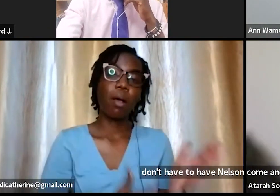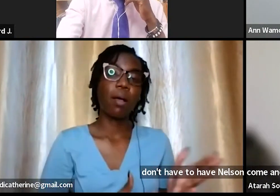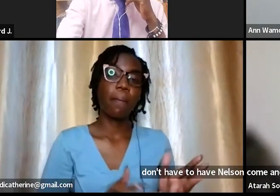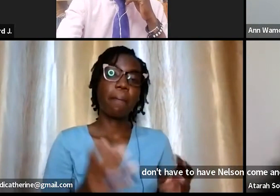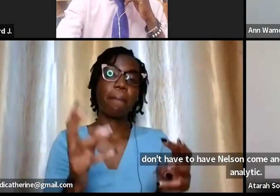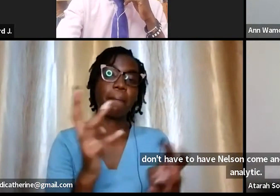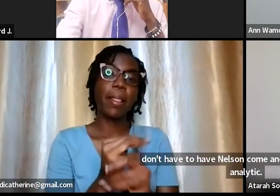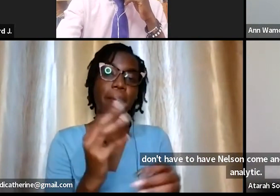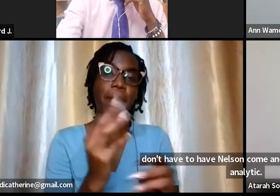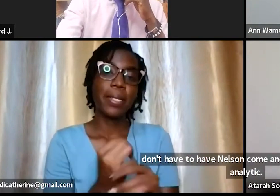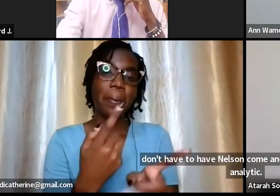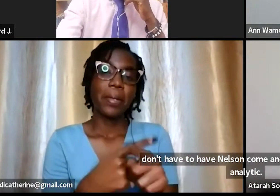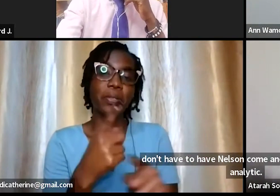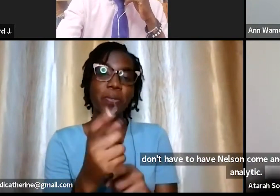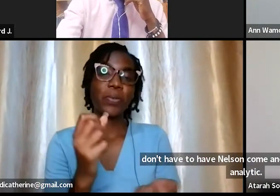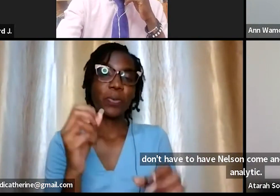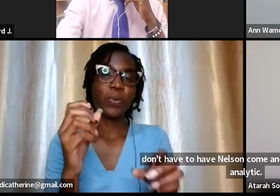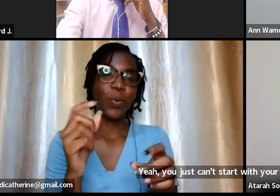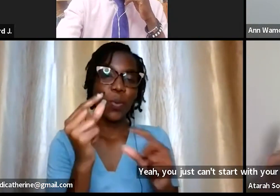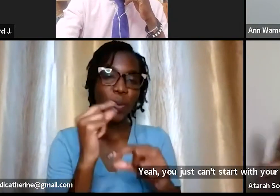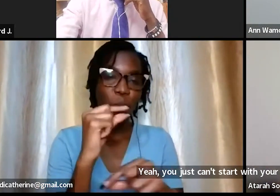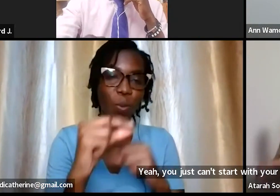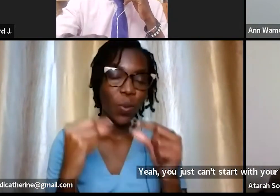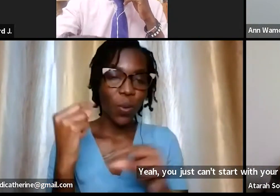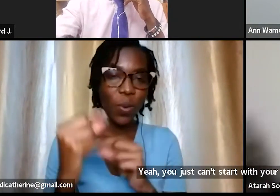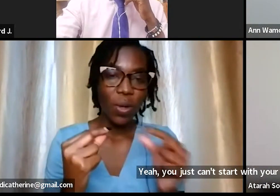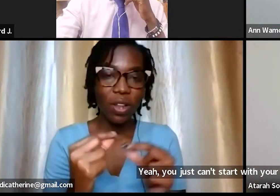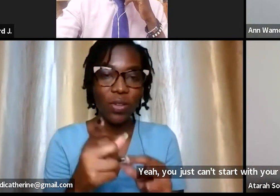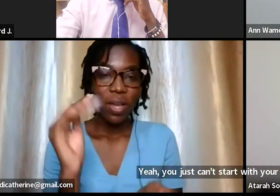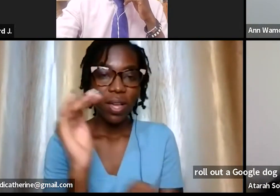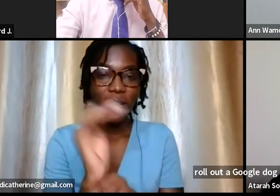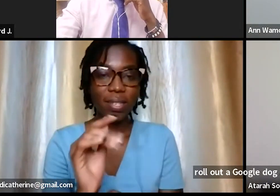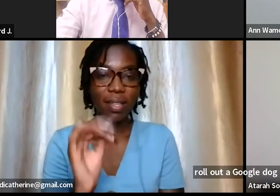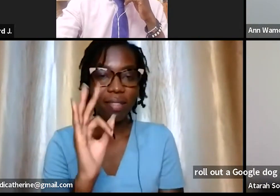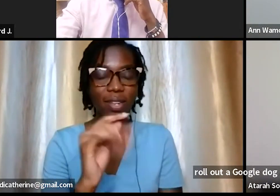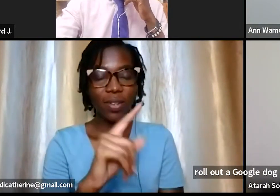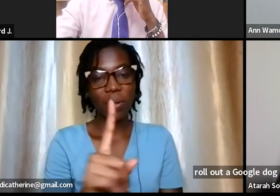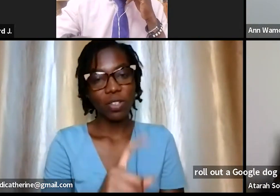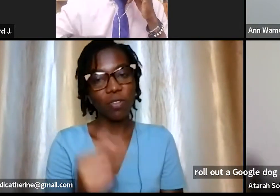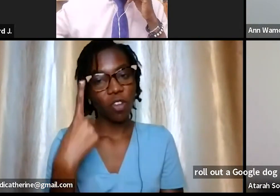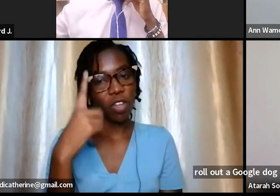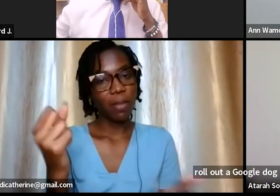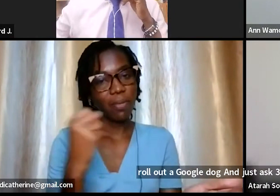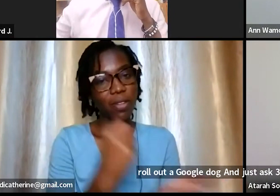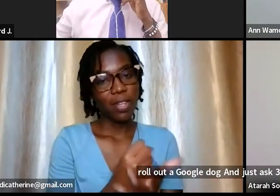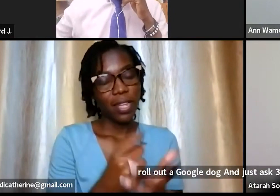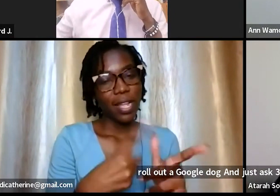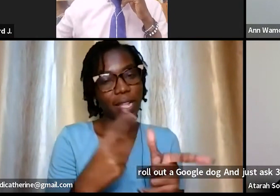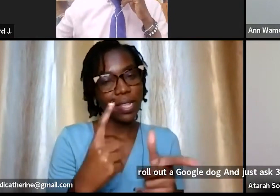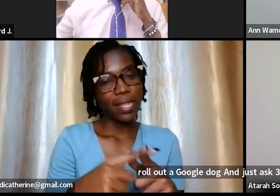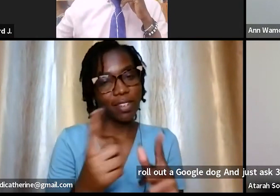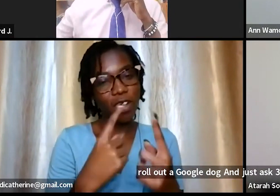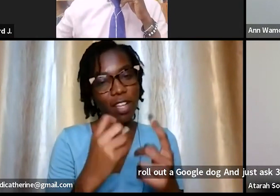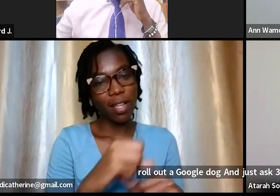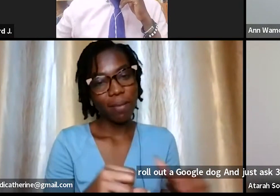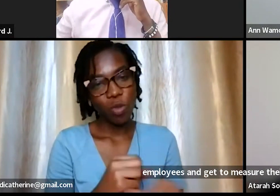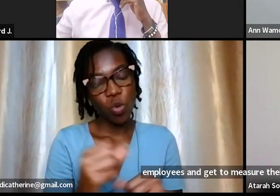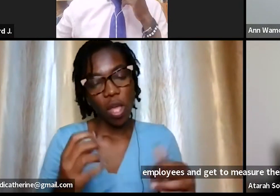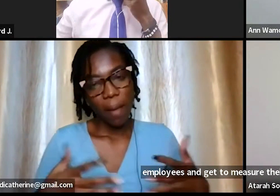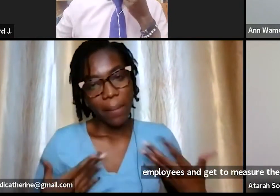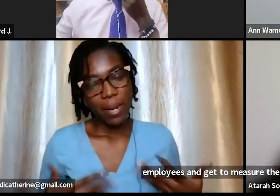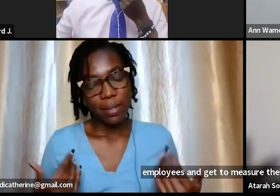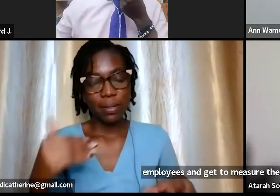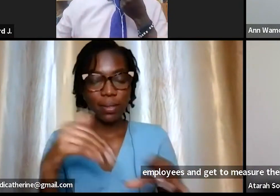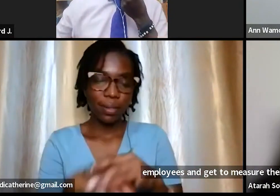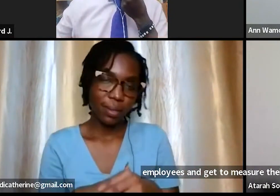roll out a Google Doc and just ask 3 questions to your employees and get to measure their happiness index or the engagement. Some